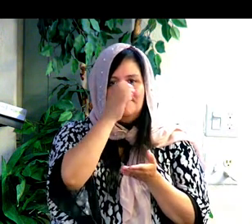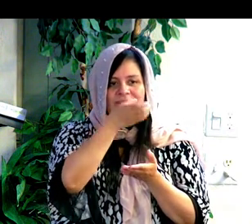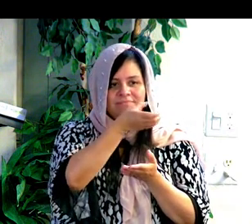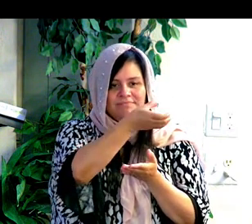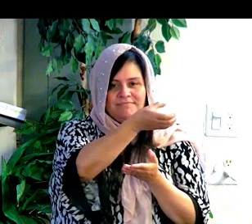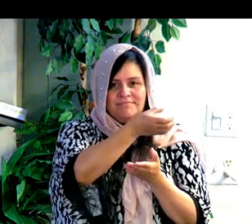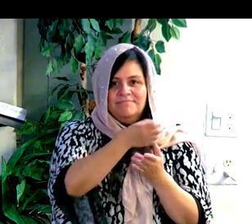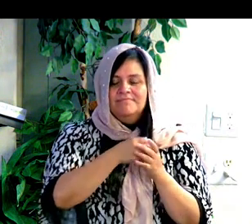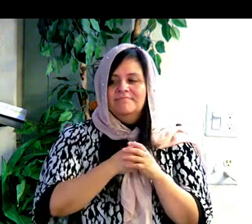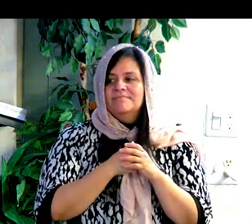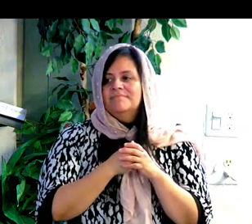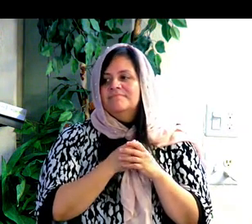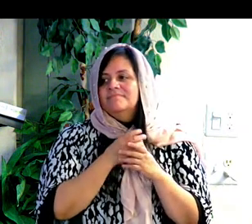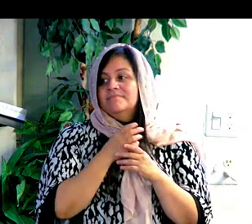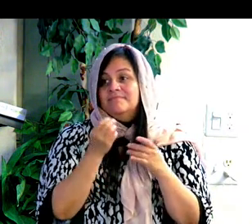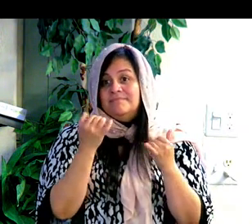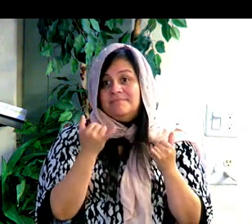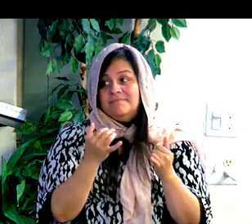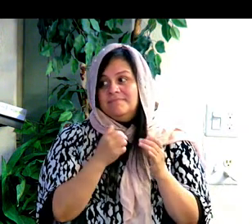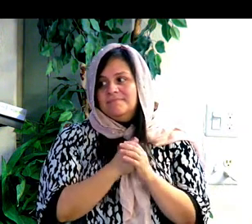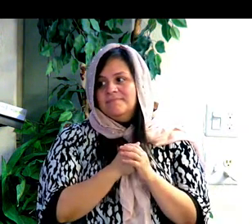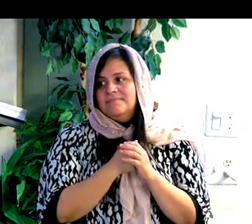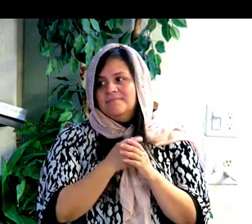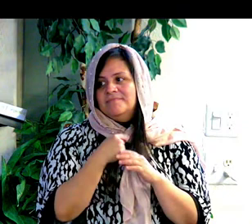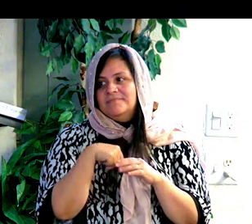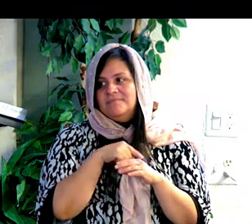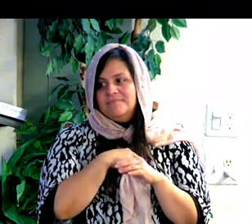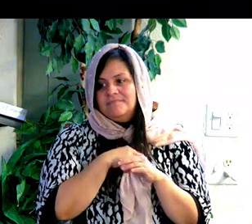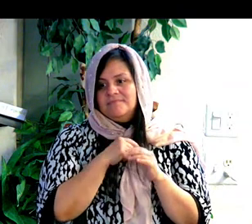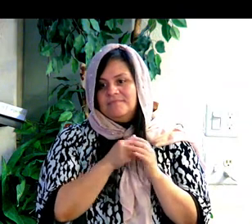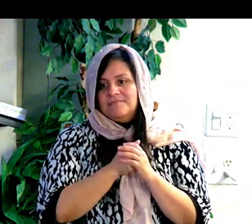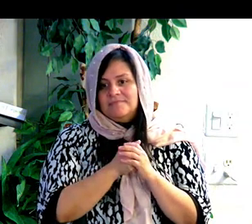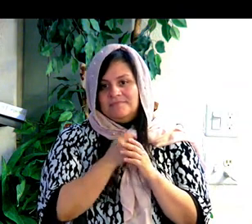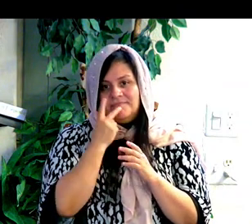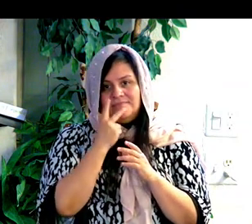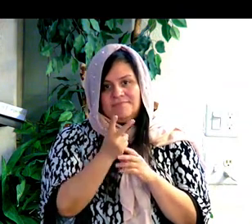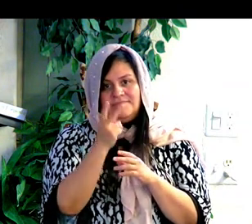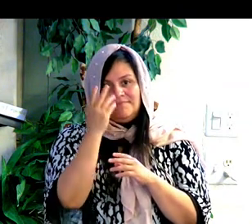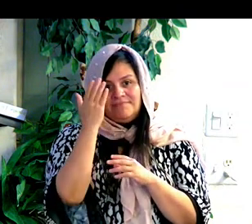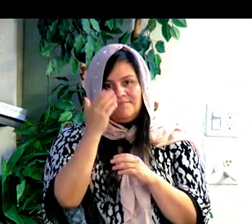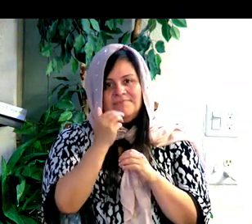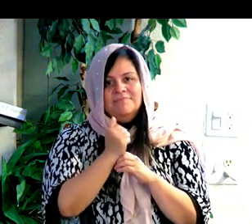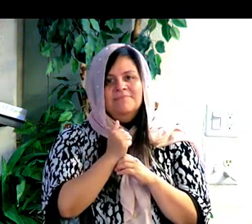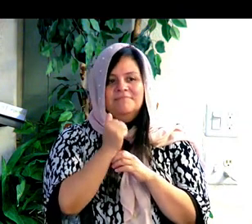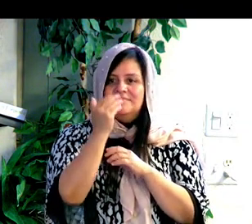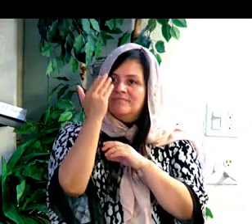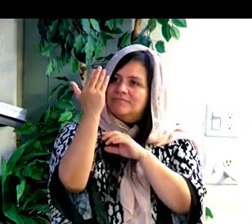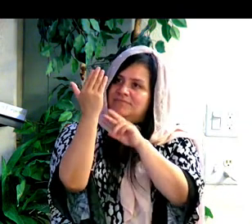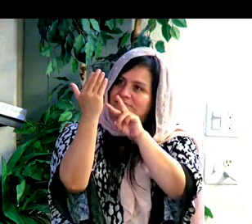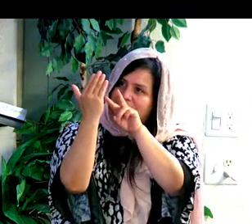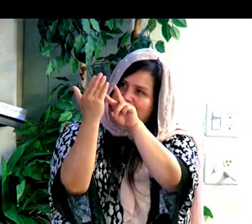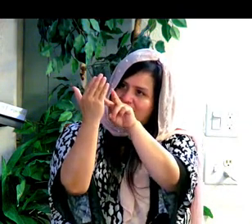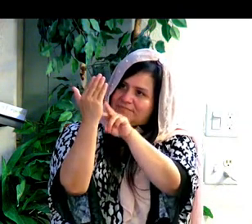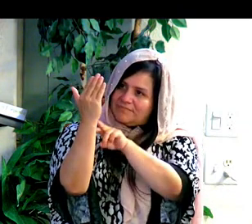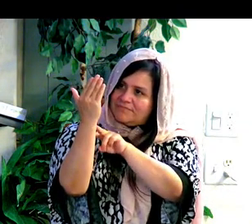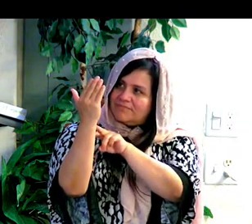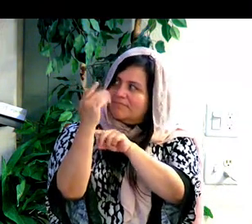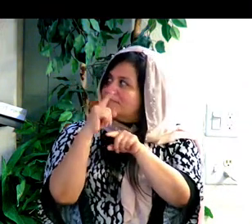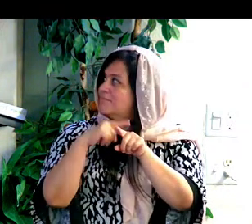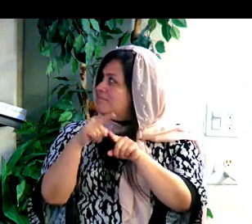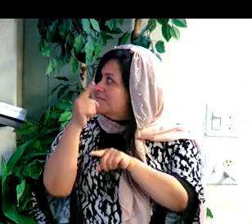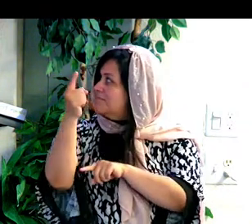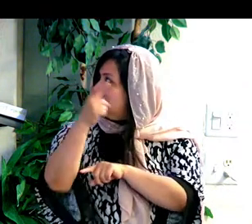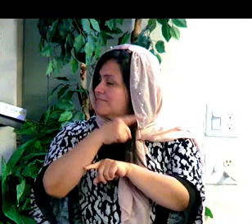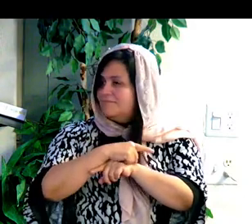Ahora nosotros nos vemos este, en un espejo. But the day will come where we will look face to face. Pero va a haber el día